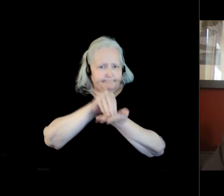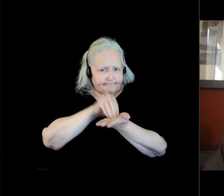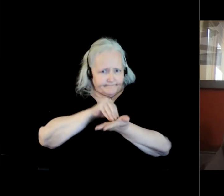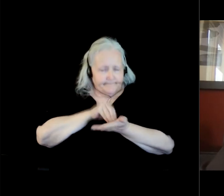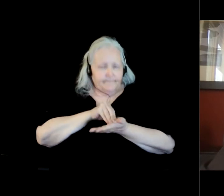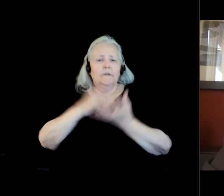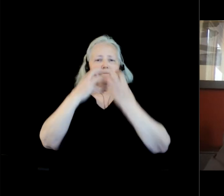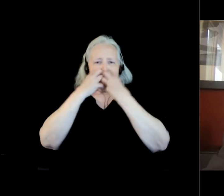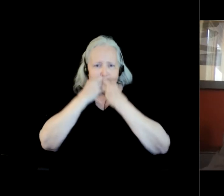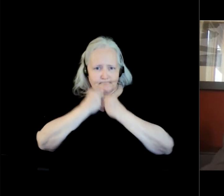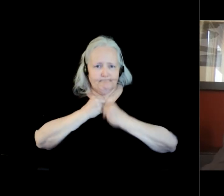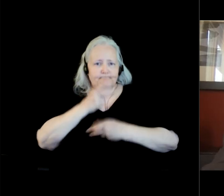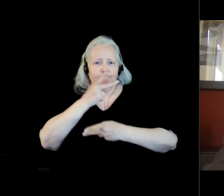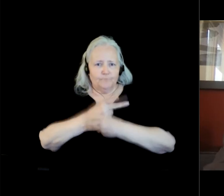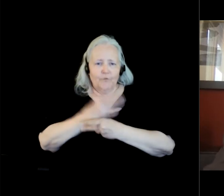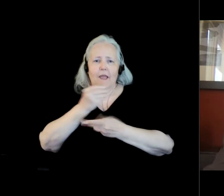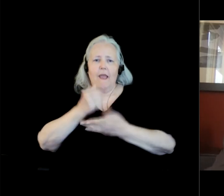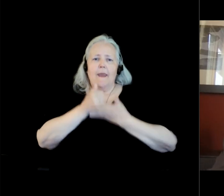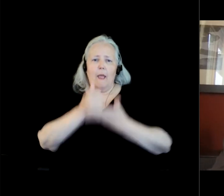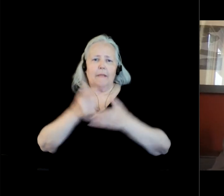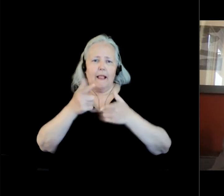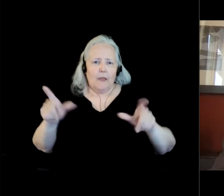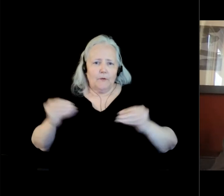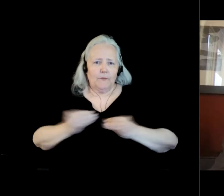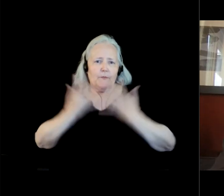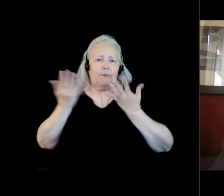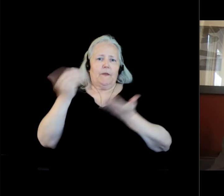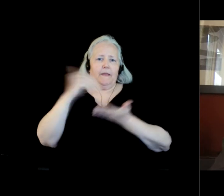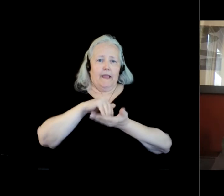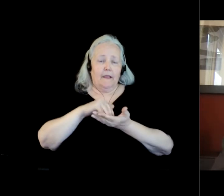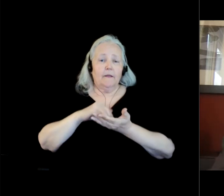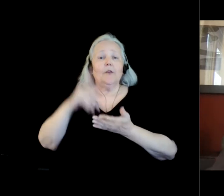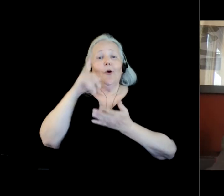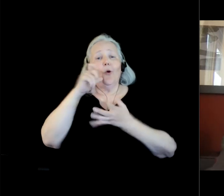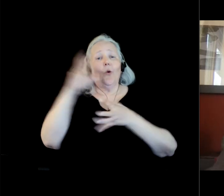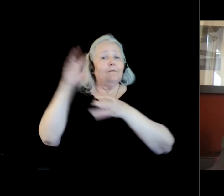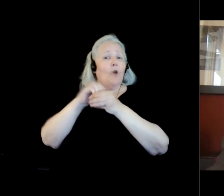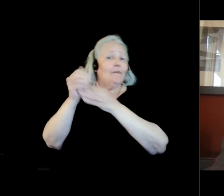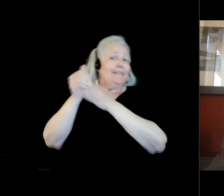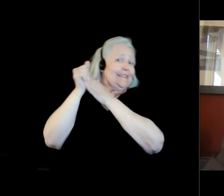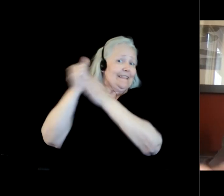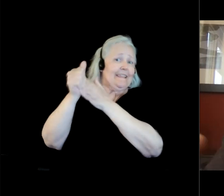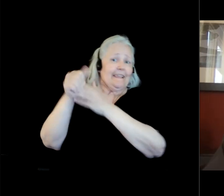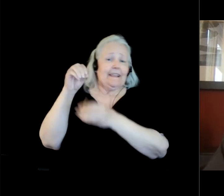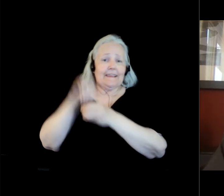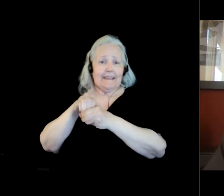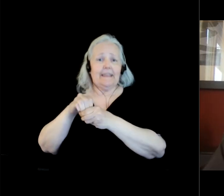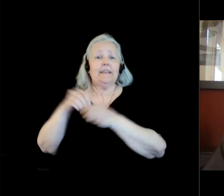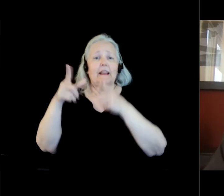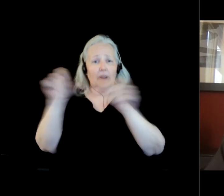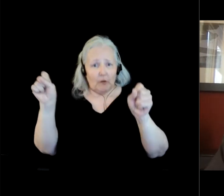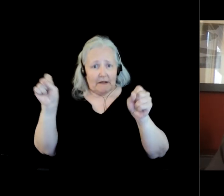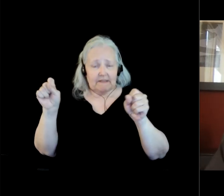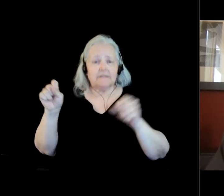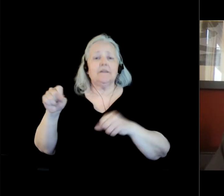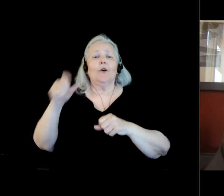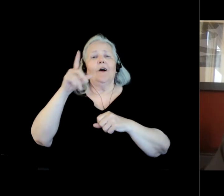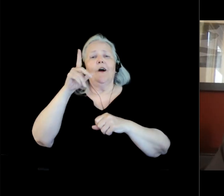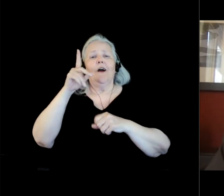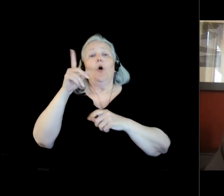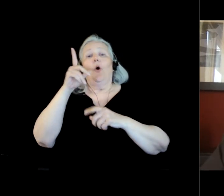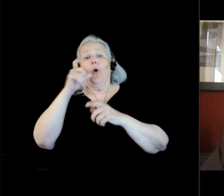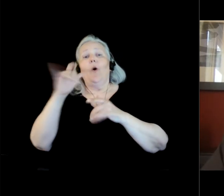and revitalization. Some of the pioneers of American linguistics, and therefore also some of the early or founding members of